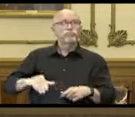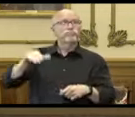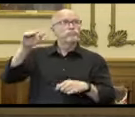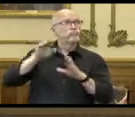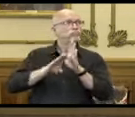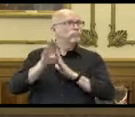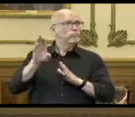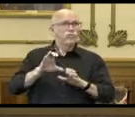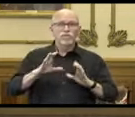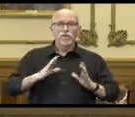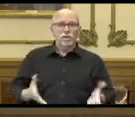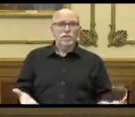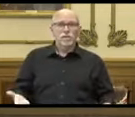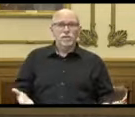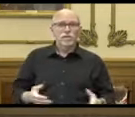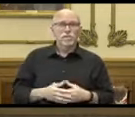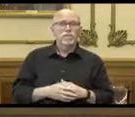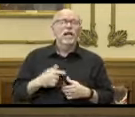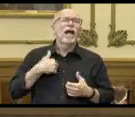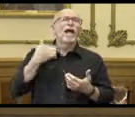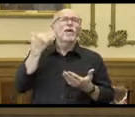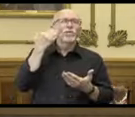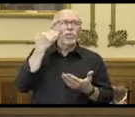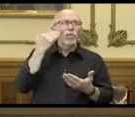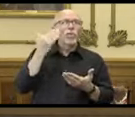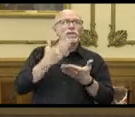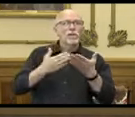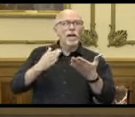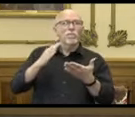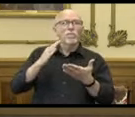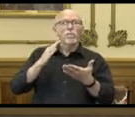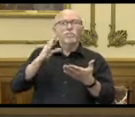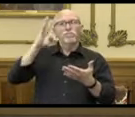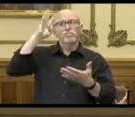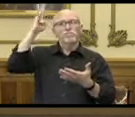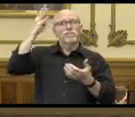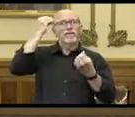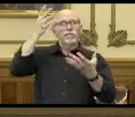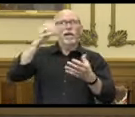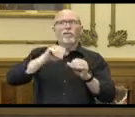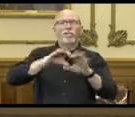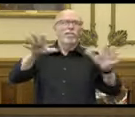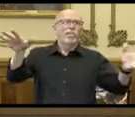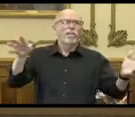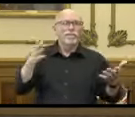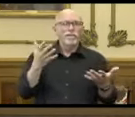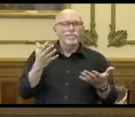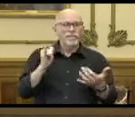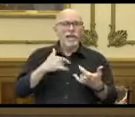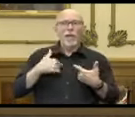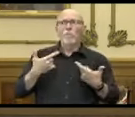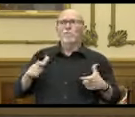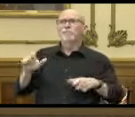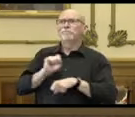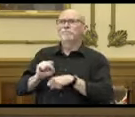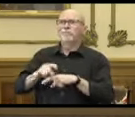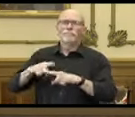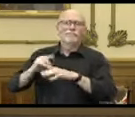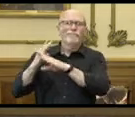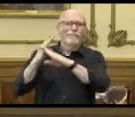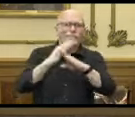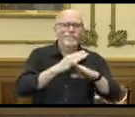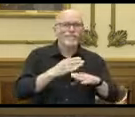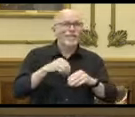and do very, very well. I know that misinformation has been a huge effort for us, especially in the